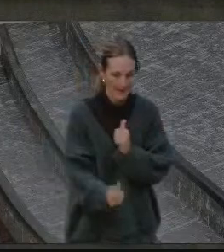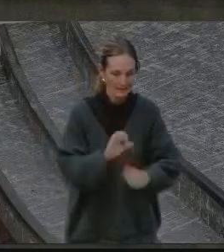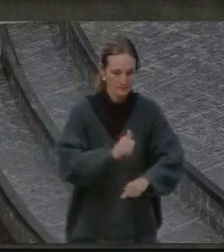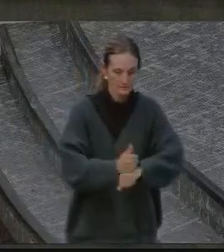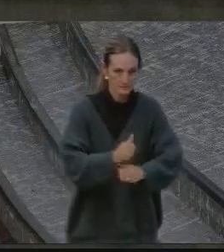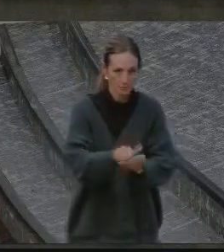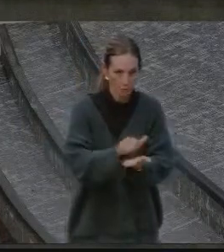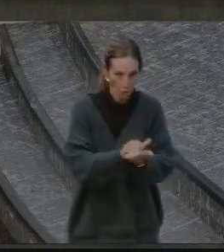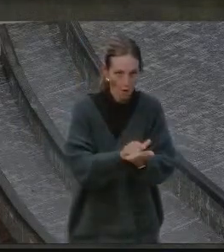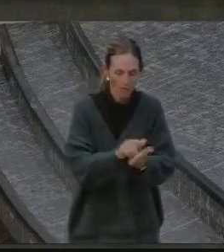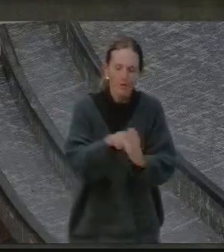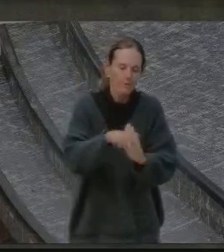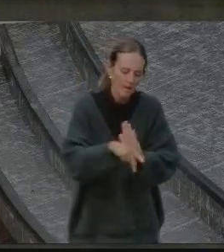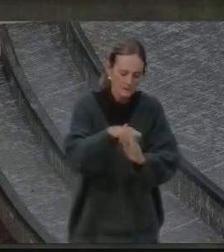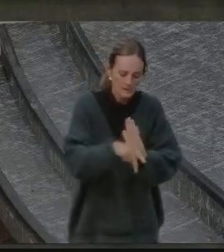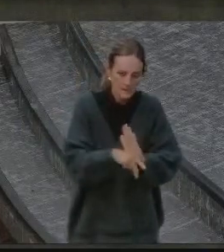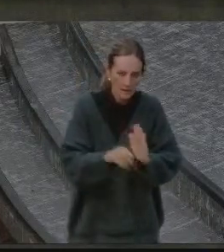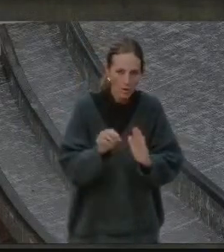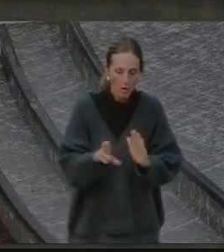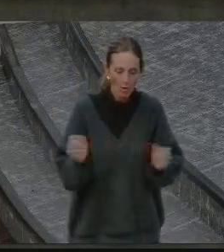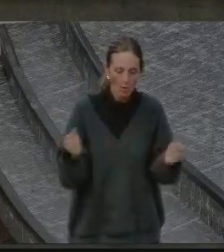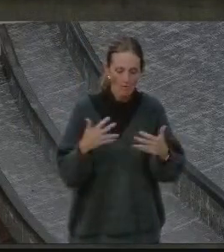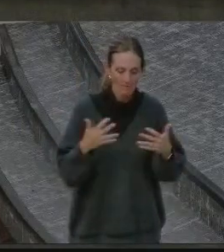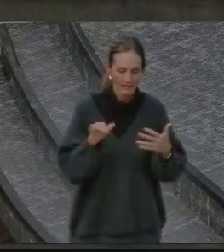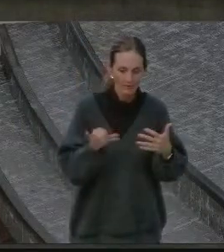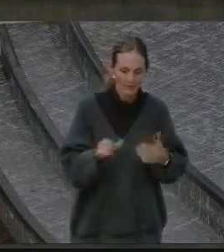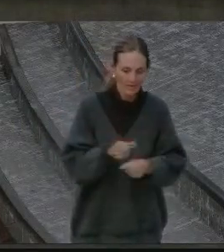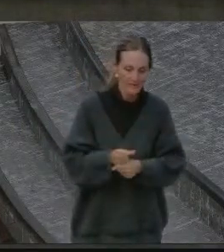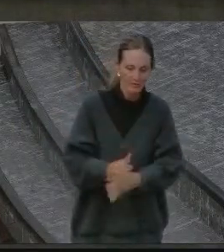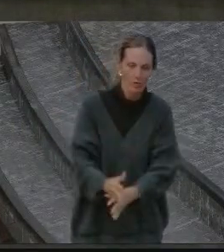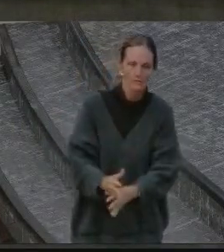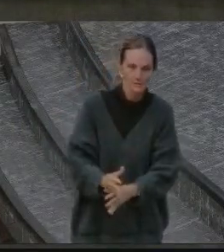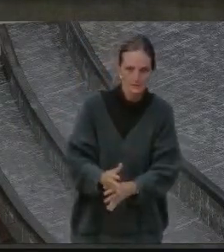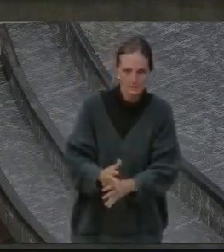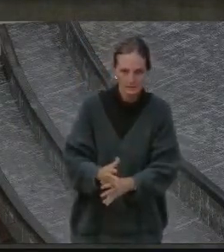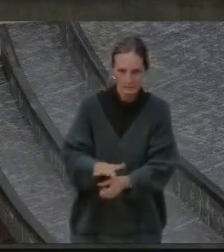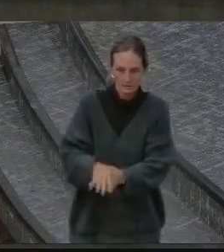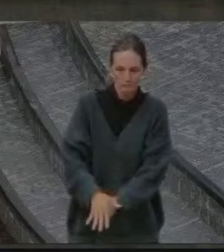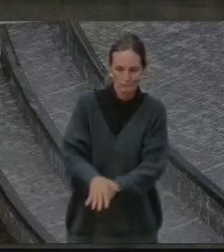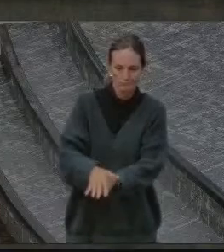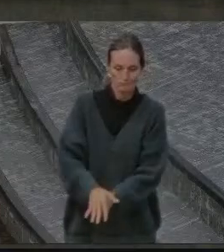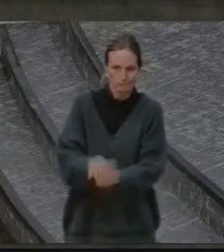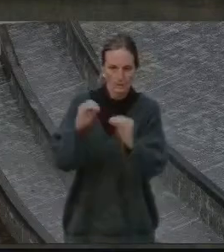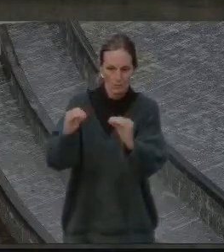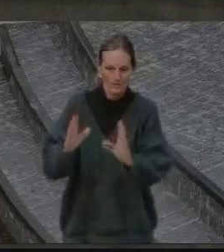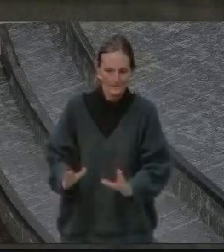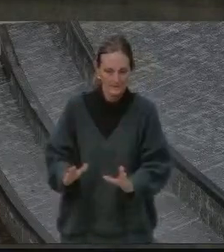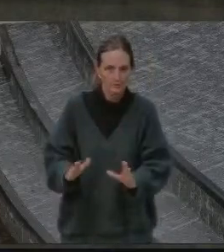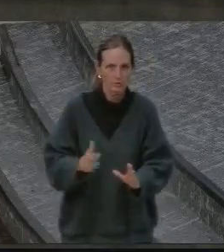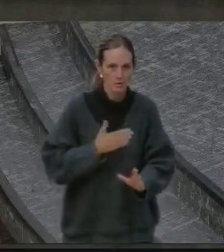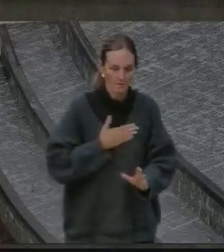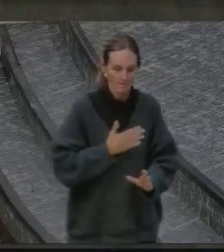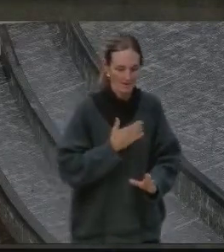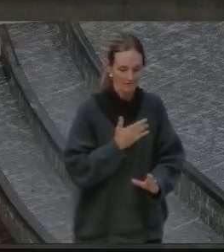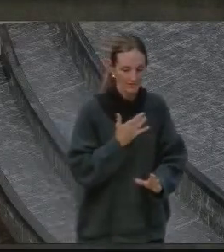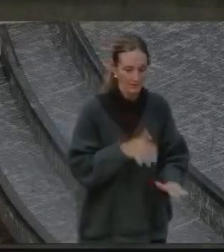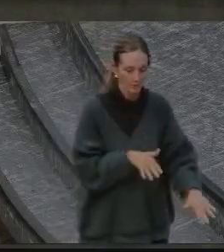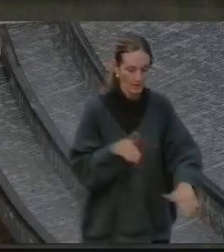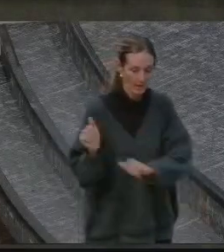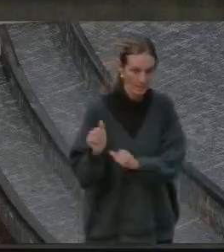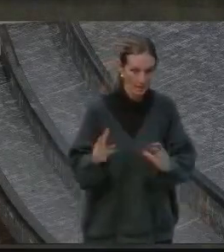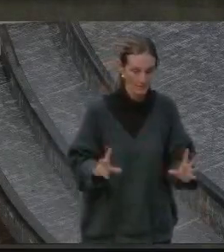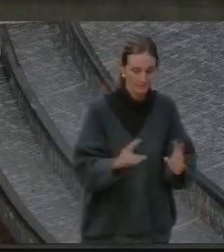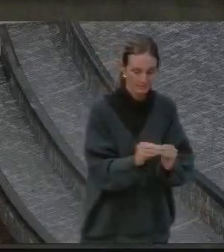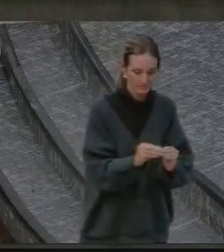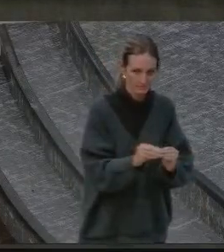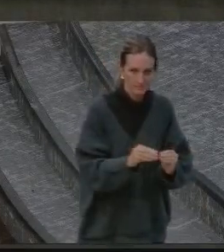for fear of it causing any hardship on our teachers. I walked away with a sense of